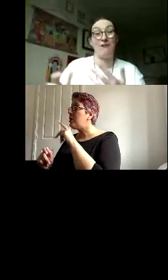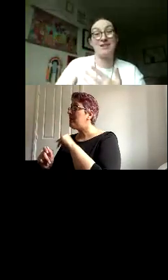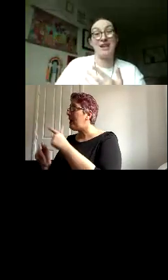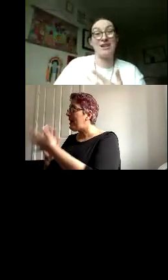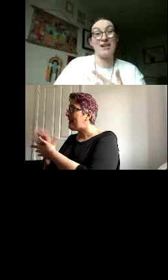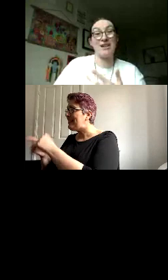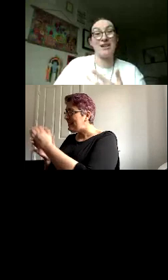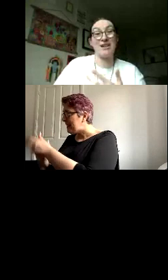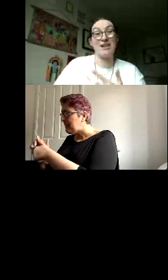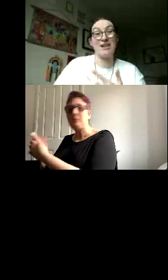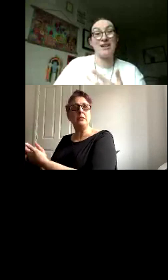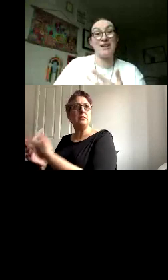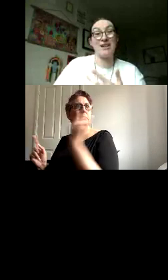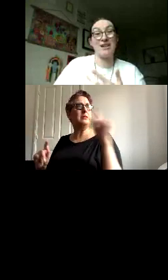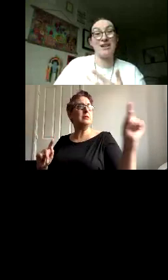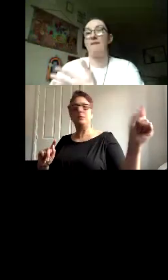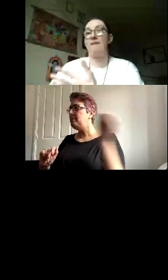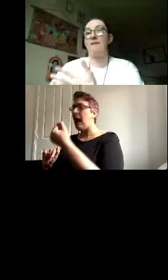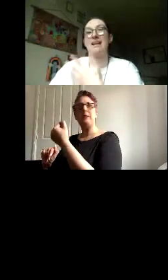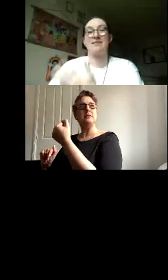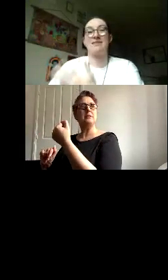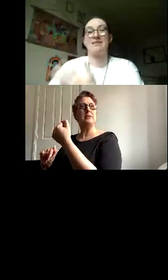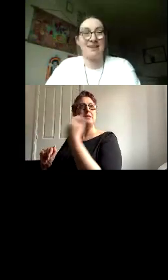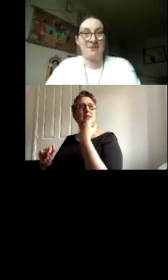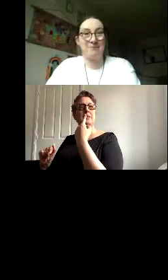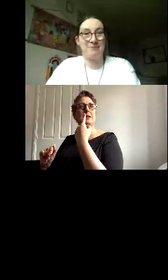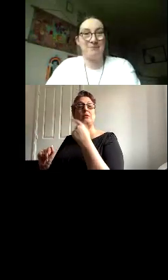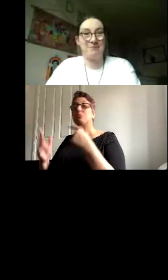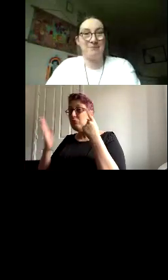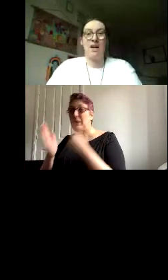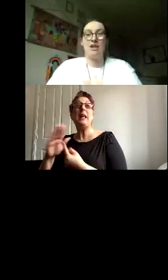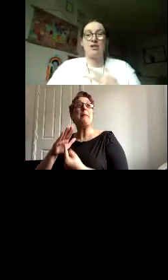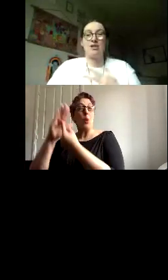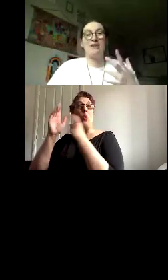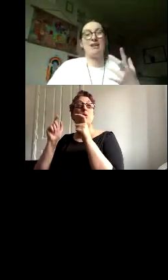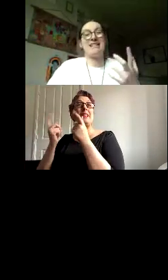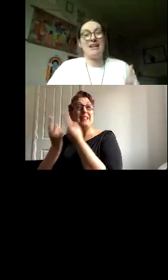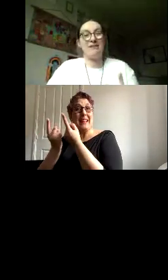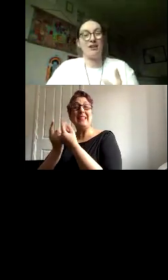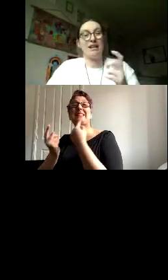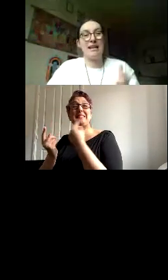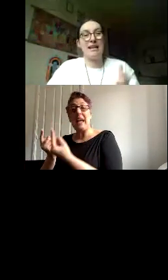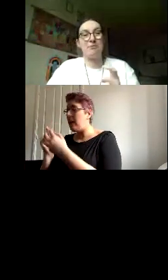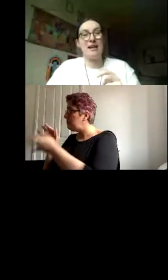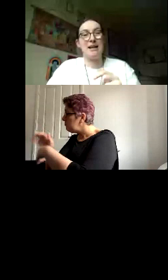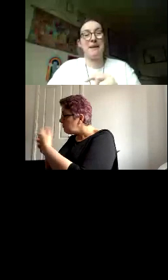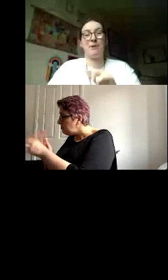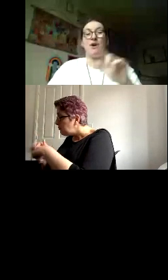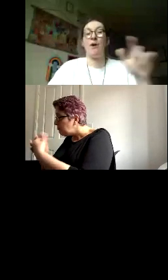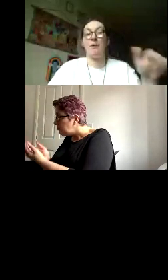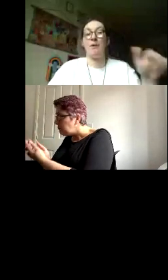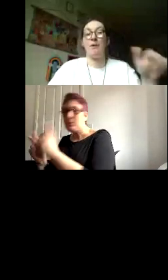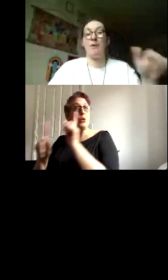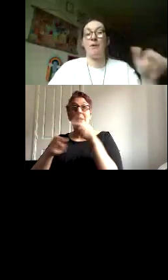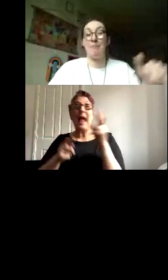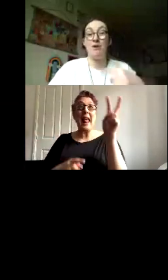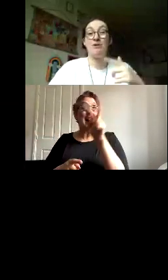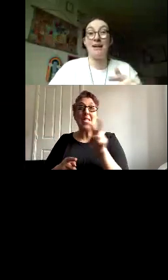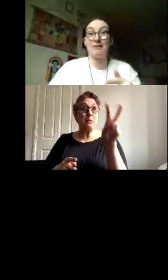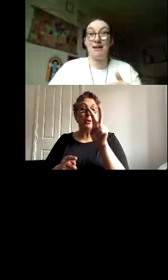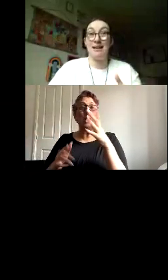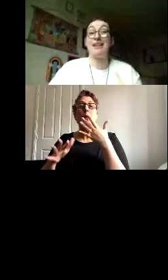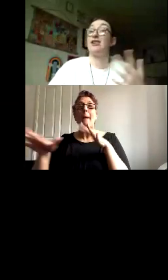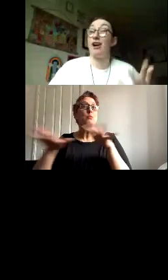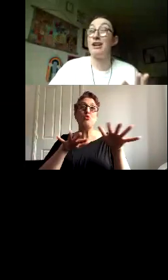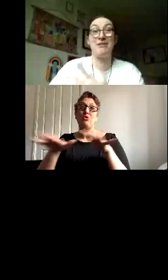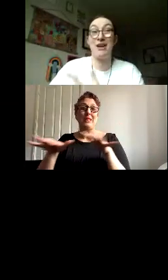of their conversation or consultation while facing the sink. So it's really, really difficult to lip read people who are